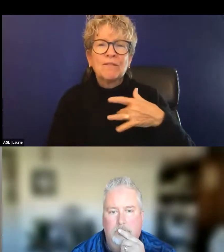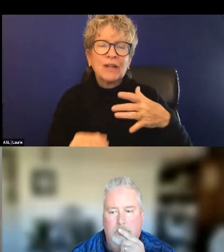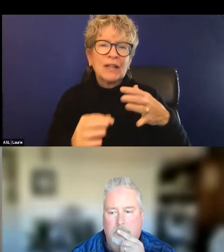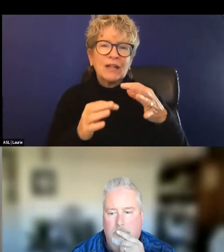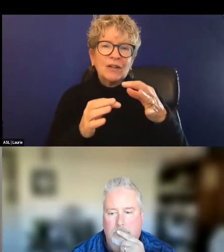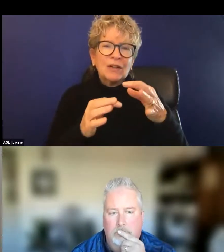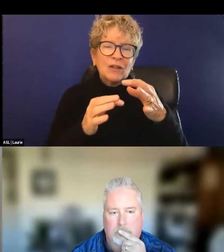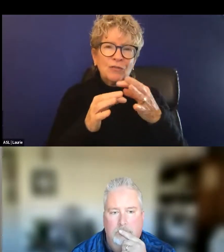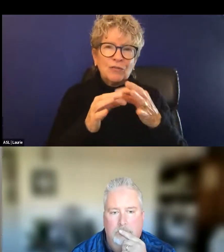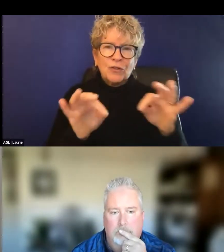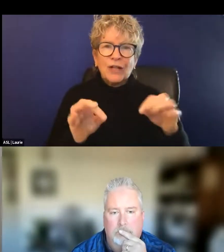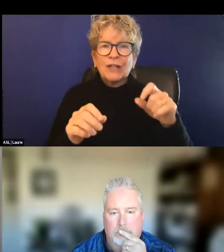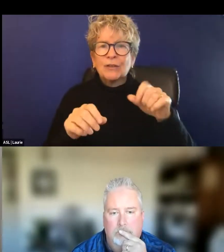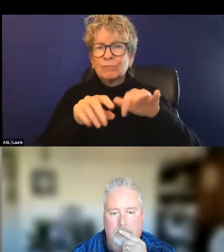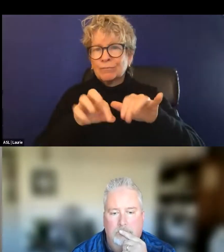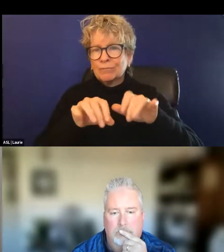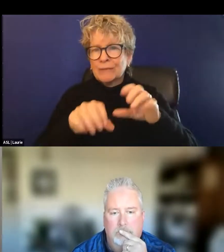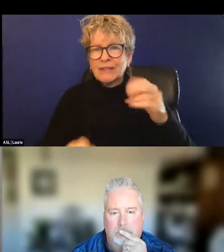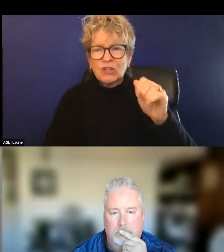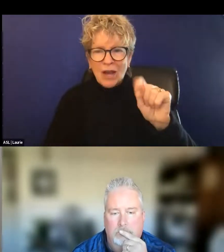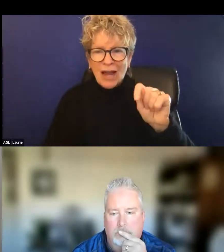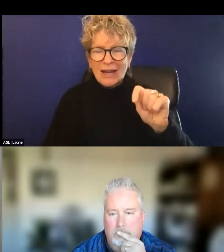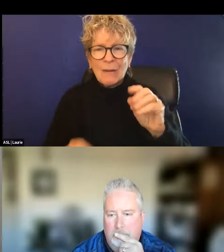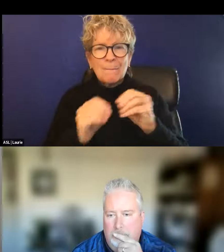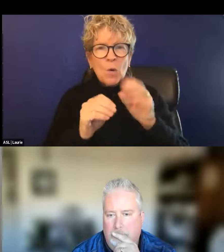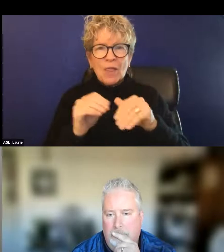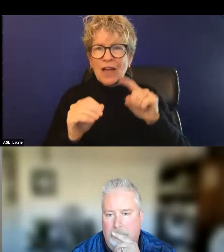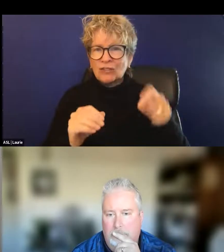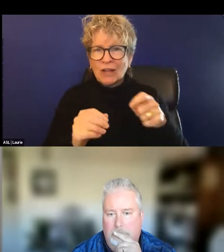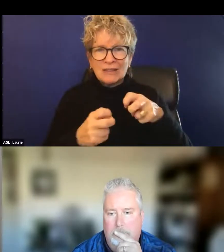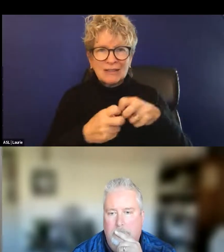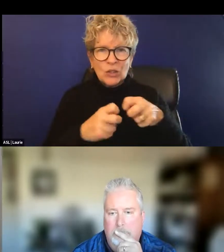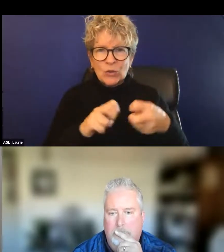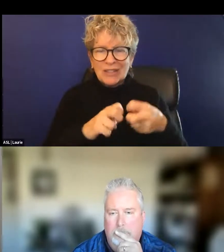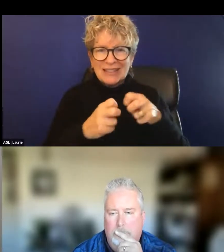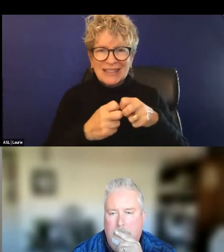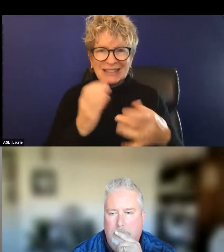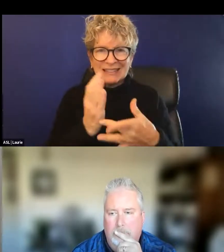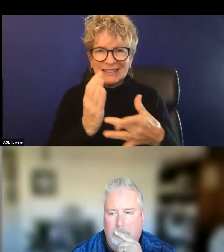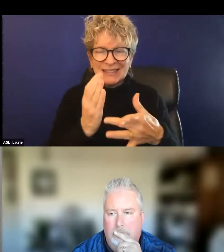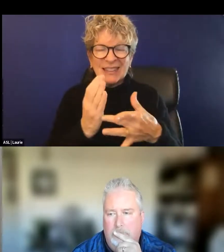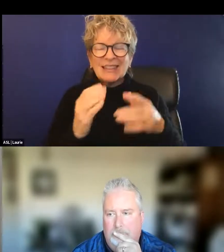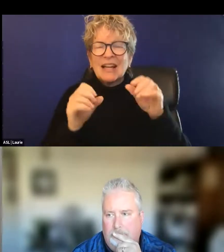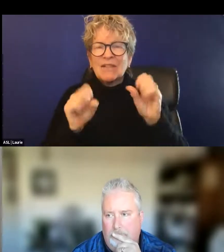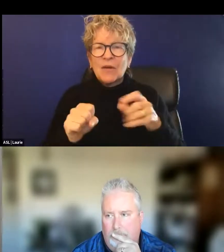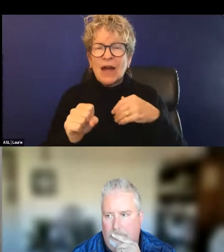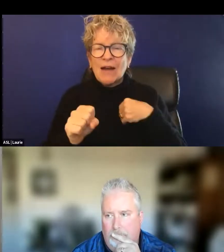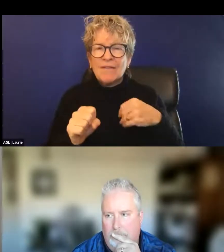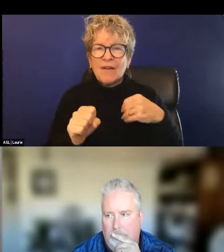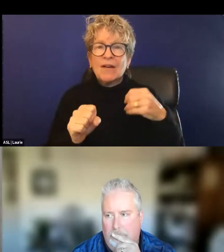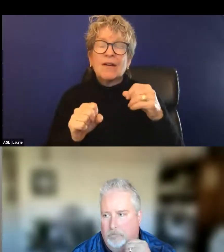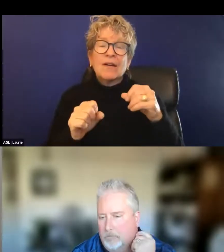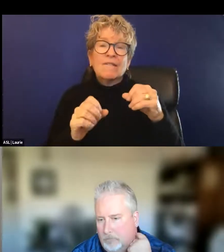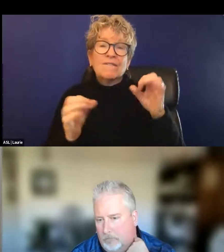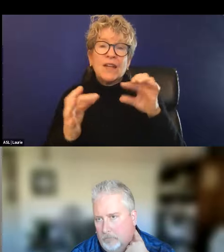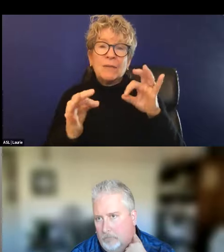the chat too, that are more than logistics. If you have feedback on the themes and you would rather contribute them in written form, please feel